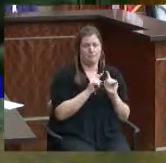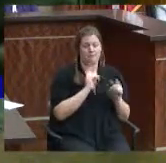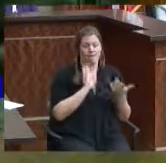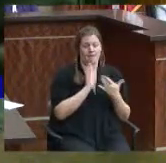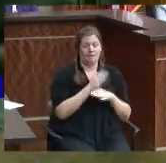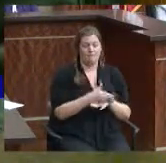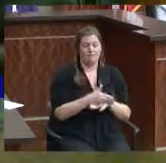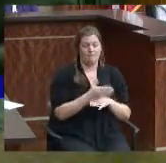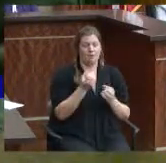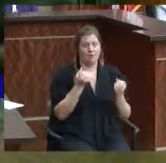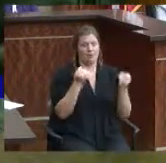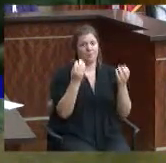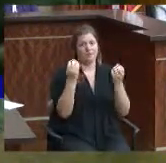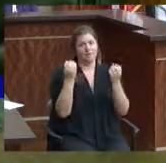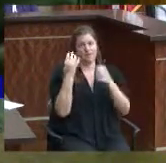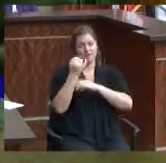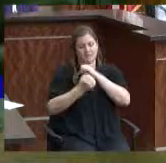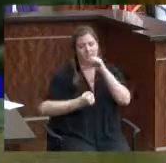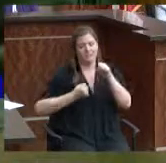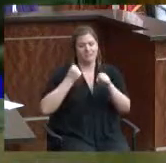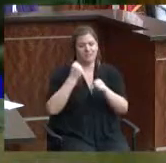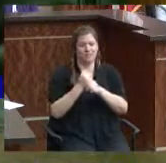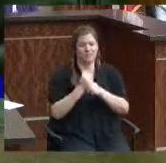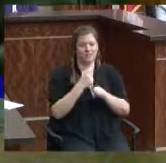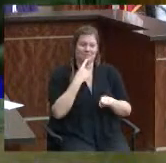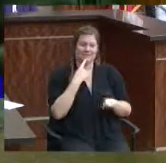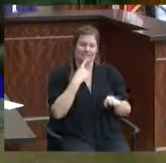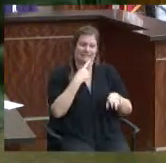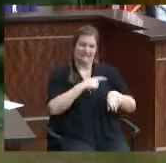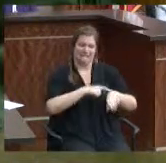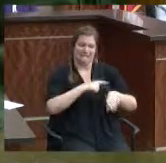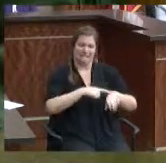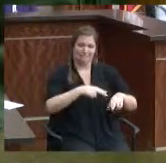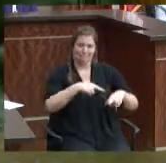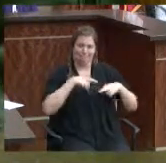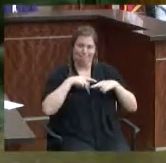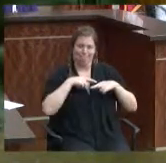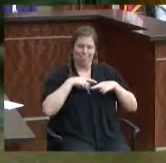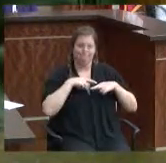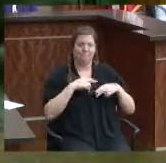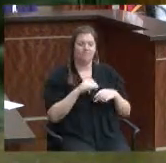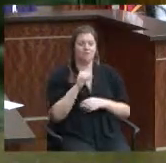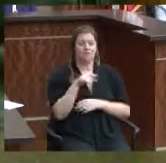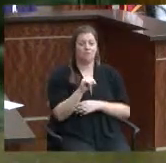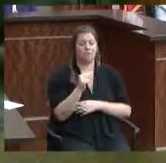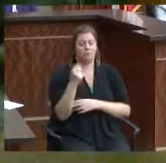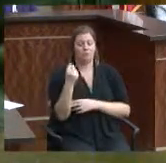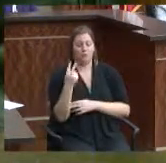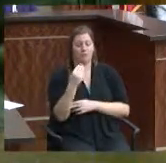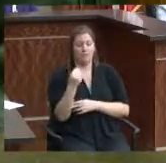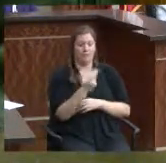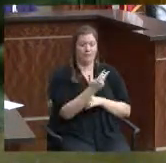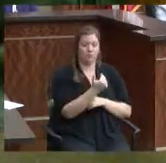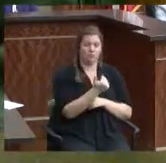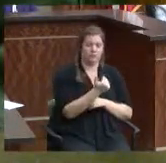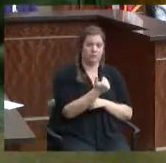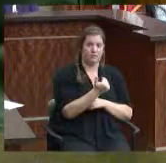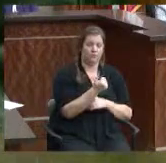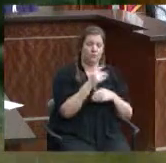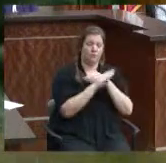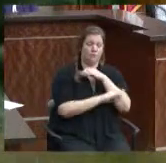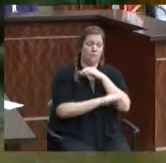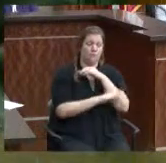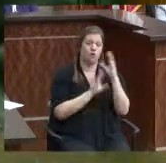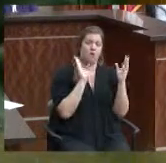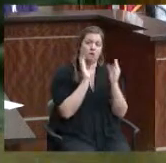after many a year, he said it was time. September 12th and 13th, I attend the Maryland Municipal League Fall